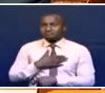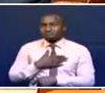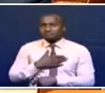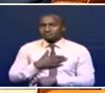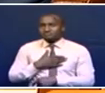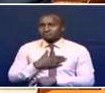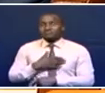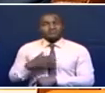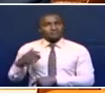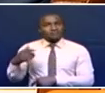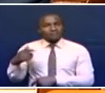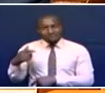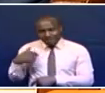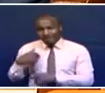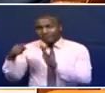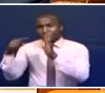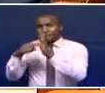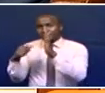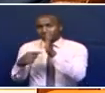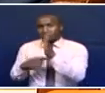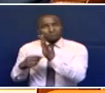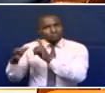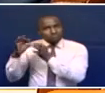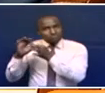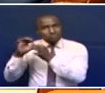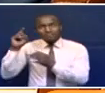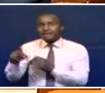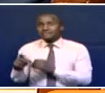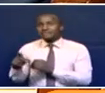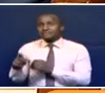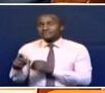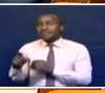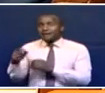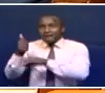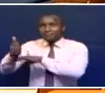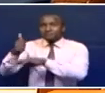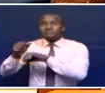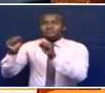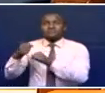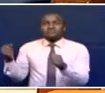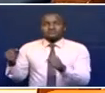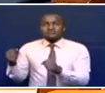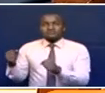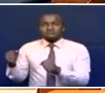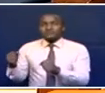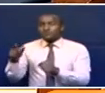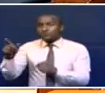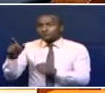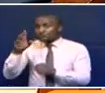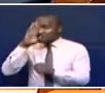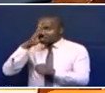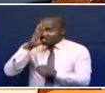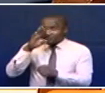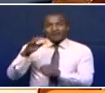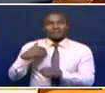without compromising my principle, my beliefs, I would never call anybody names. I apologize for calling you chameleon. No. Oh,